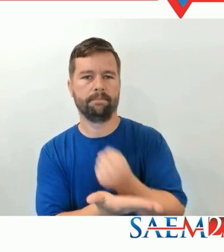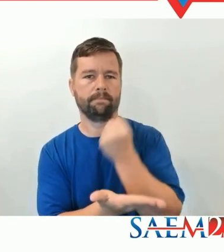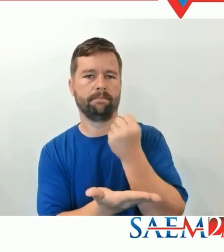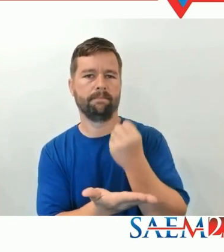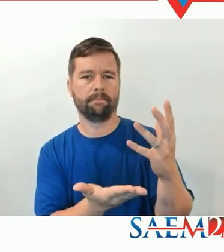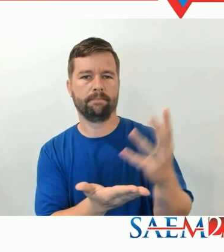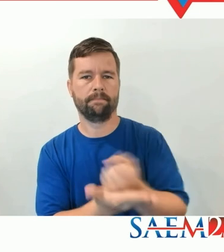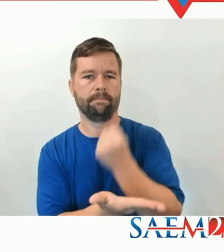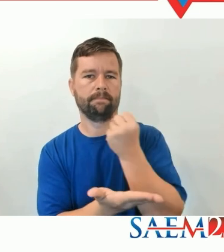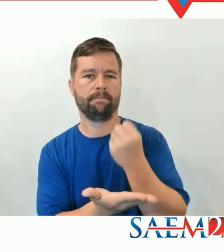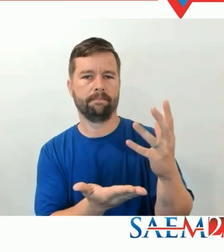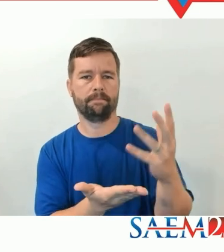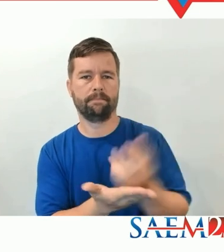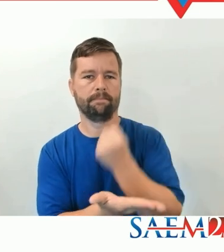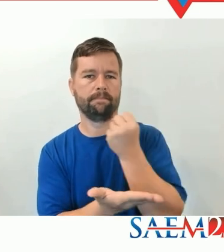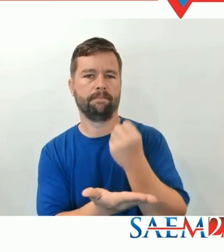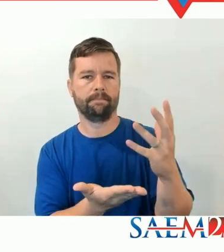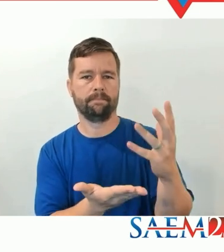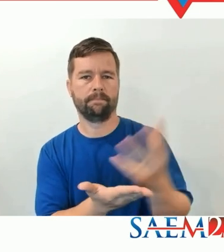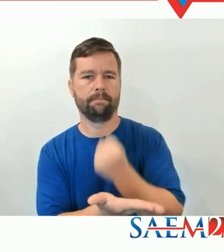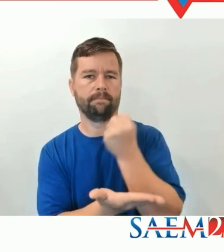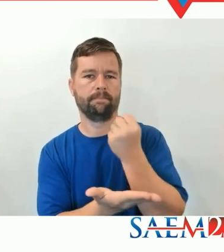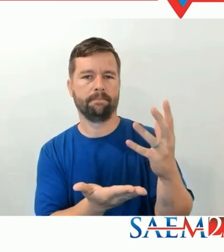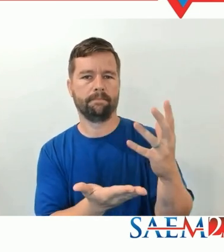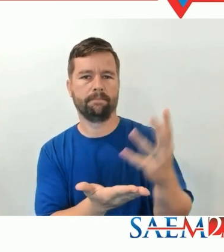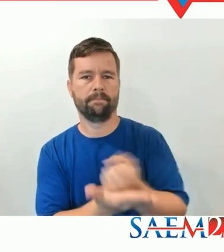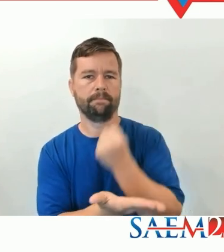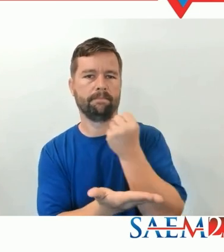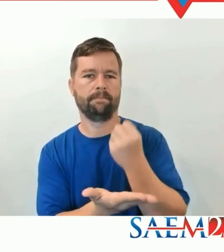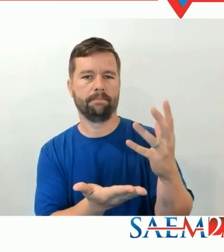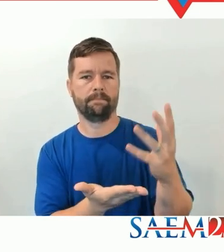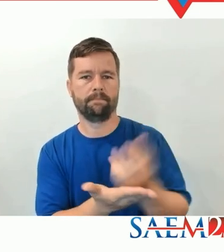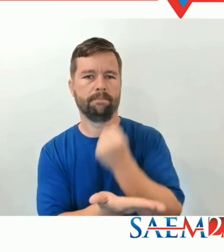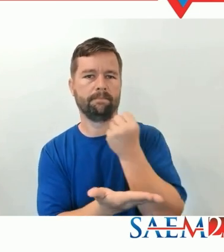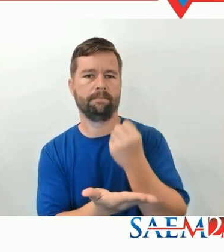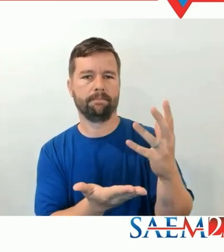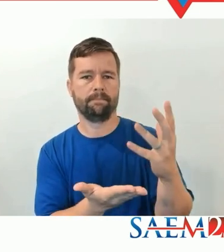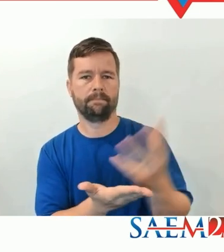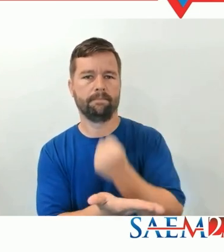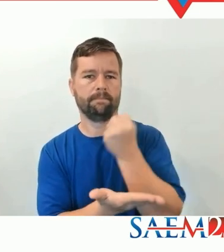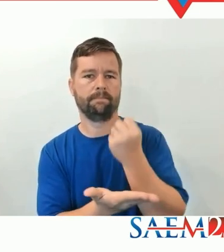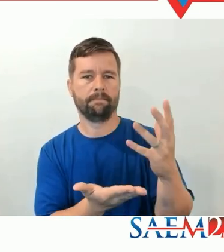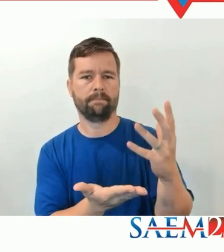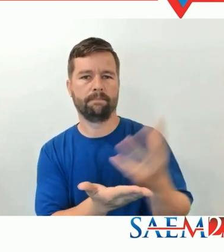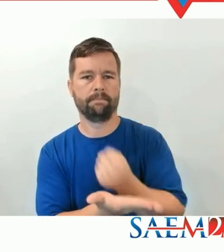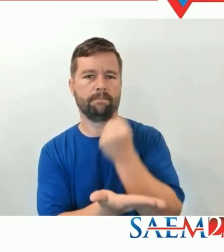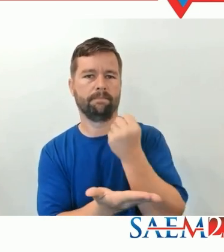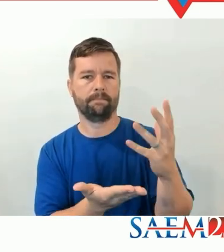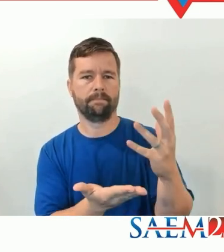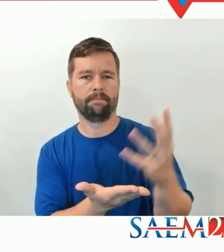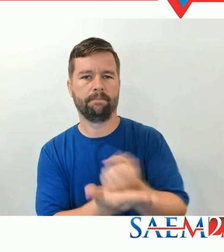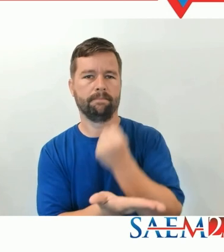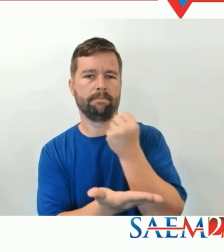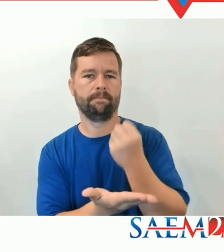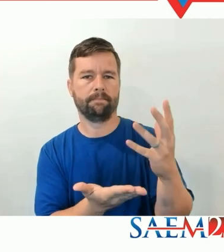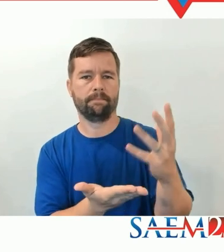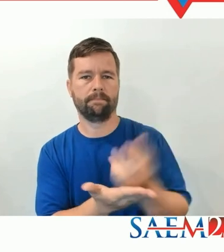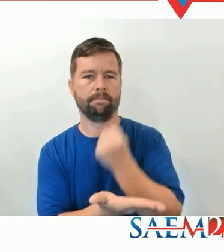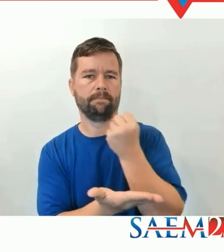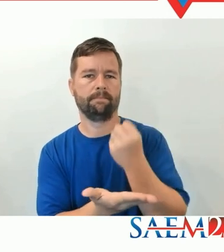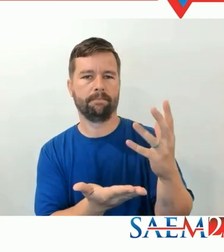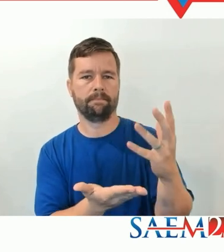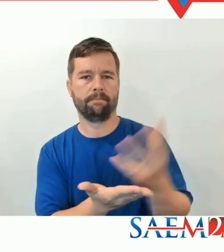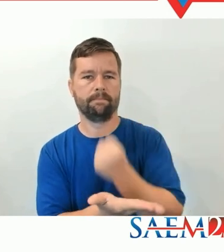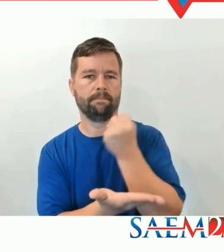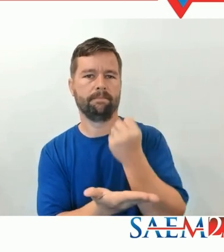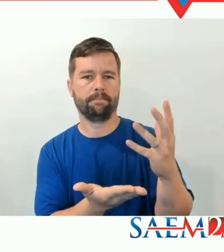to demonstrate patient advocacy and direct communication with the patient. So if you have a deaf physician who can directly connect with the person across